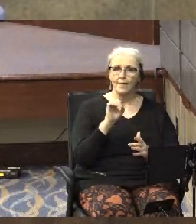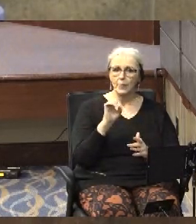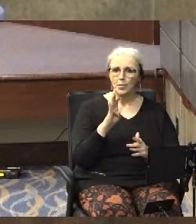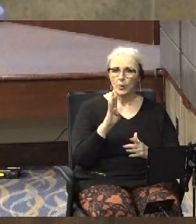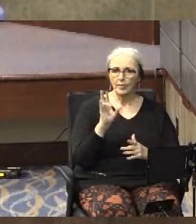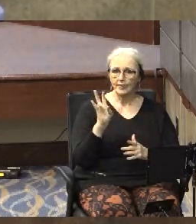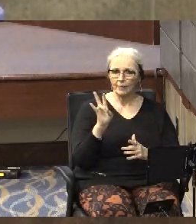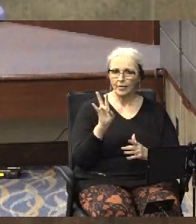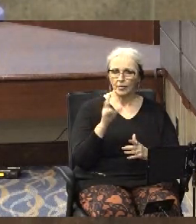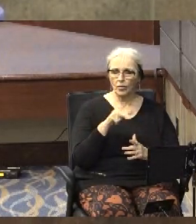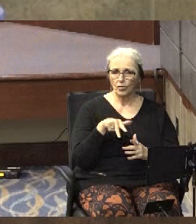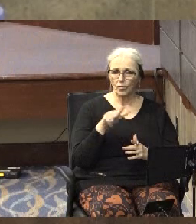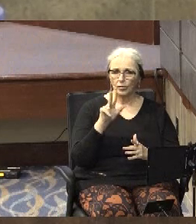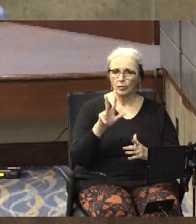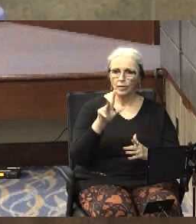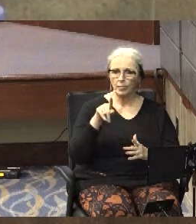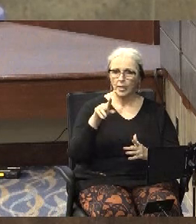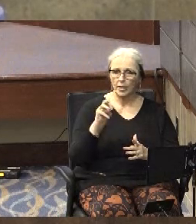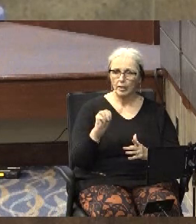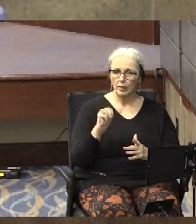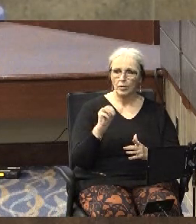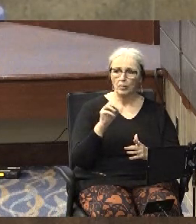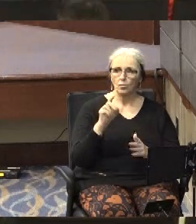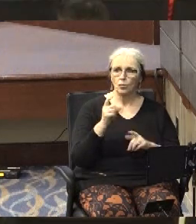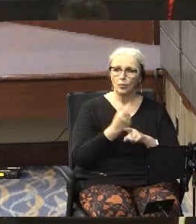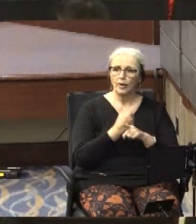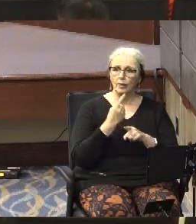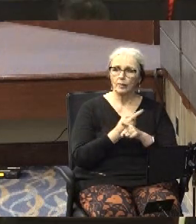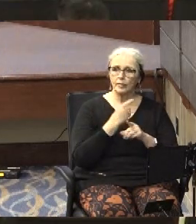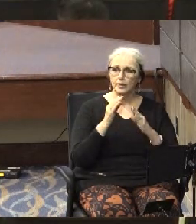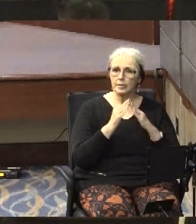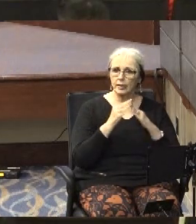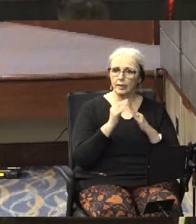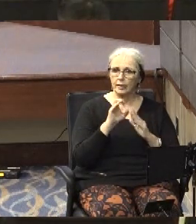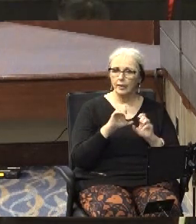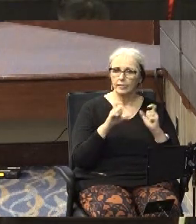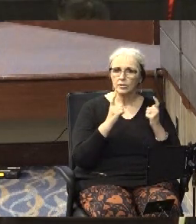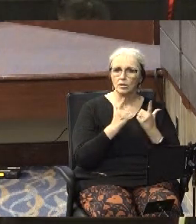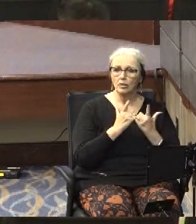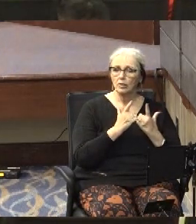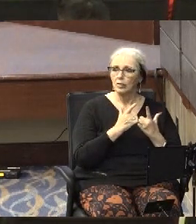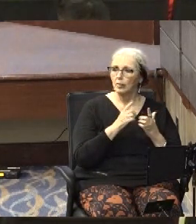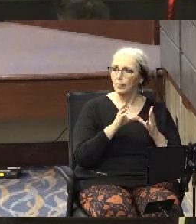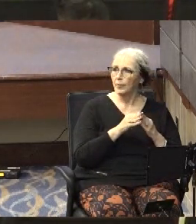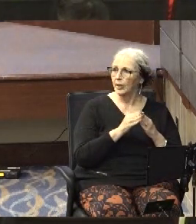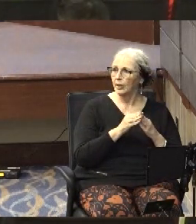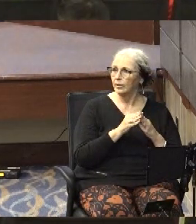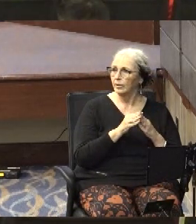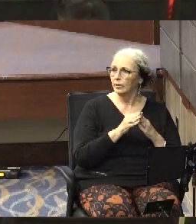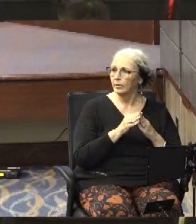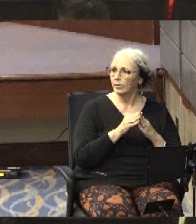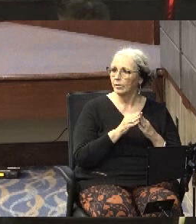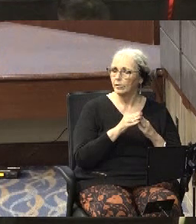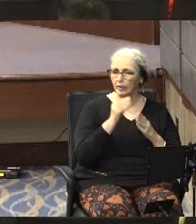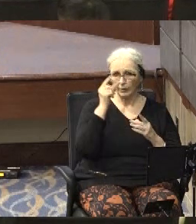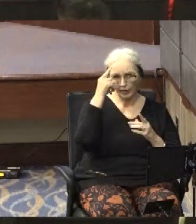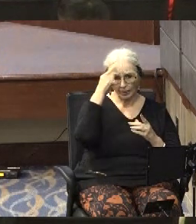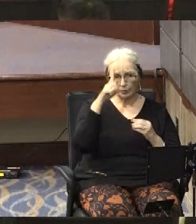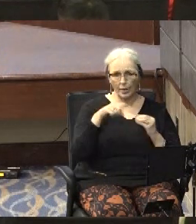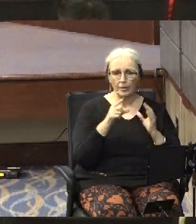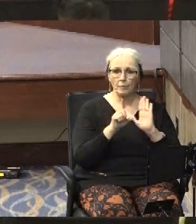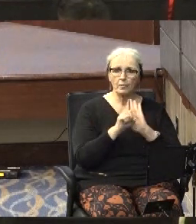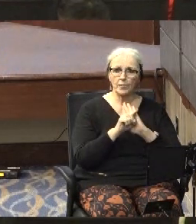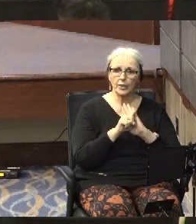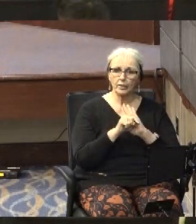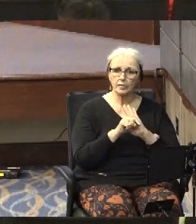7th, 3 p.m. regular city council meeting. Our first item of business is to consider those minutes. The minutes were